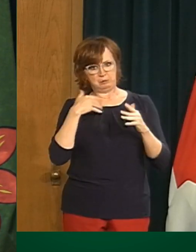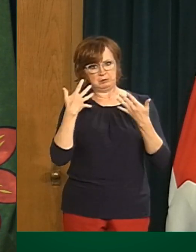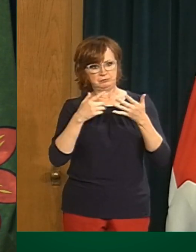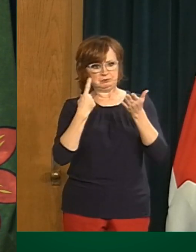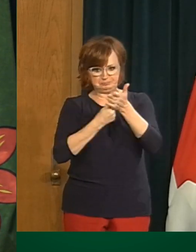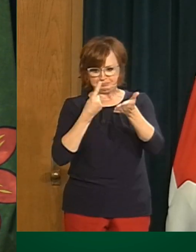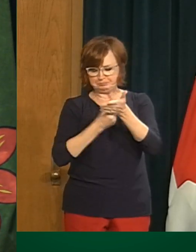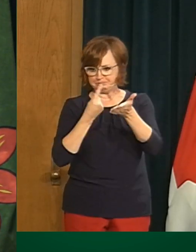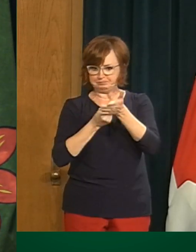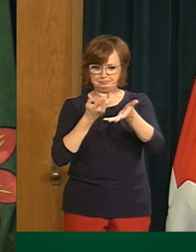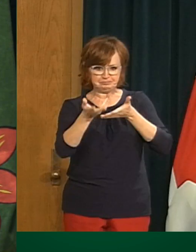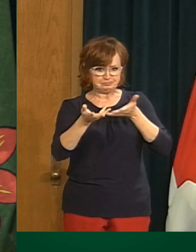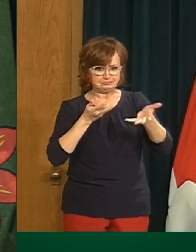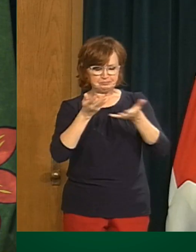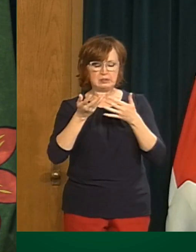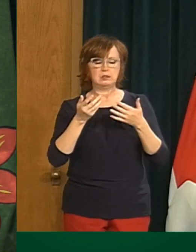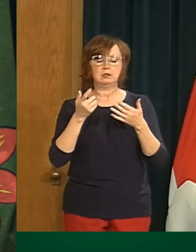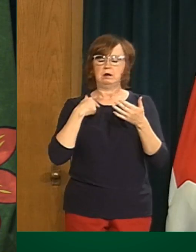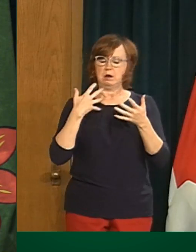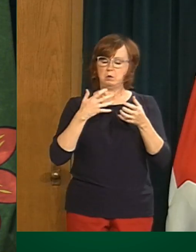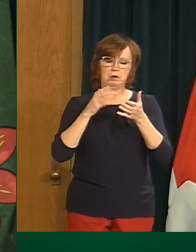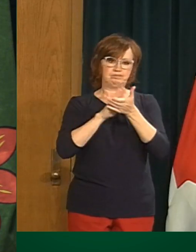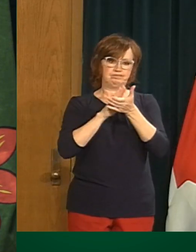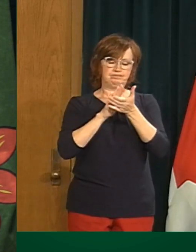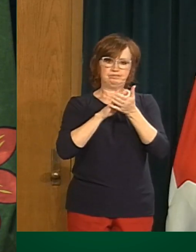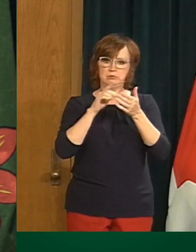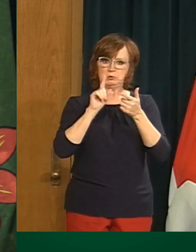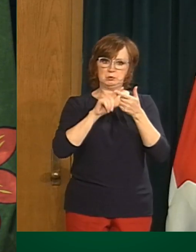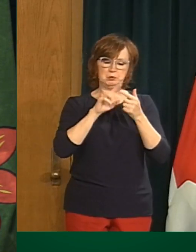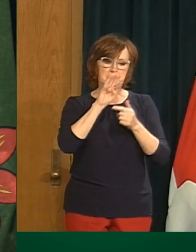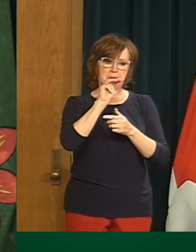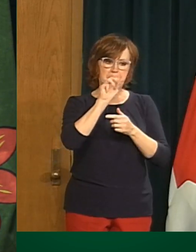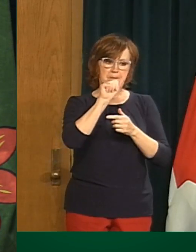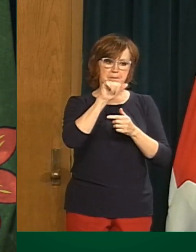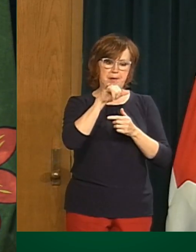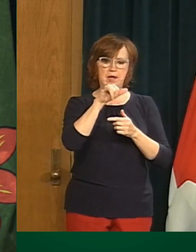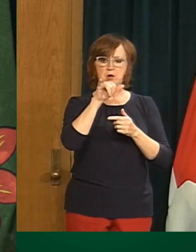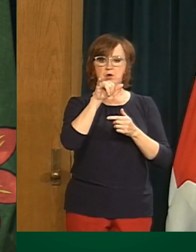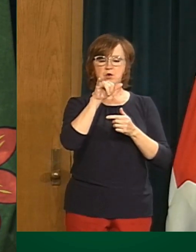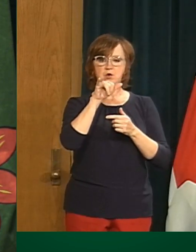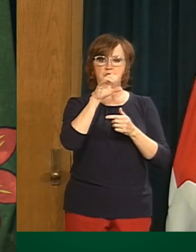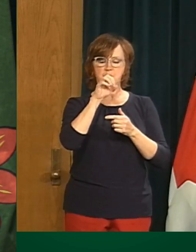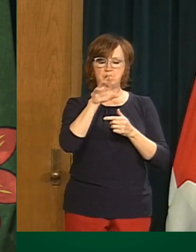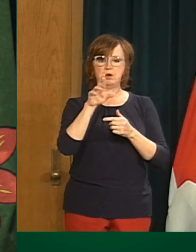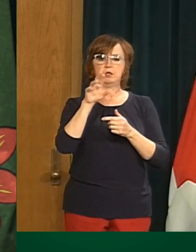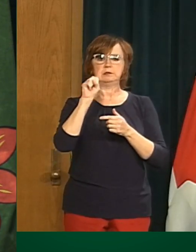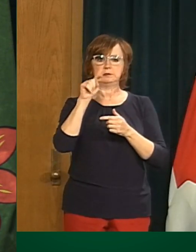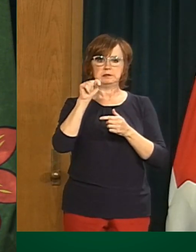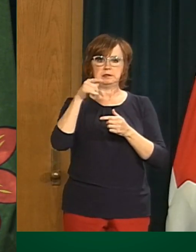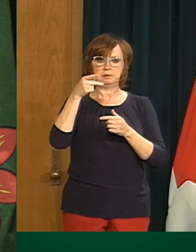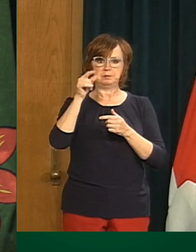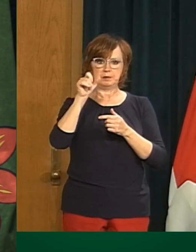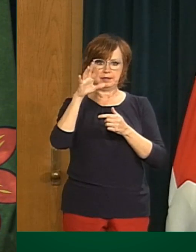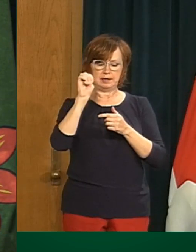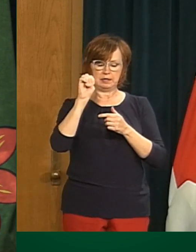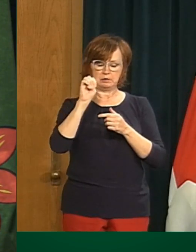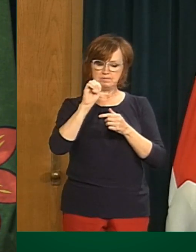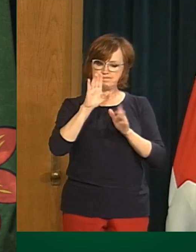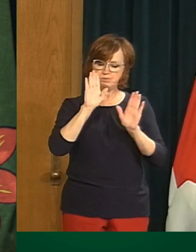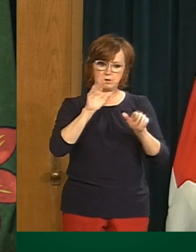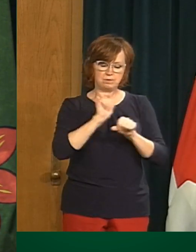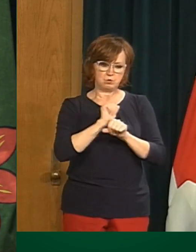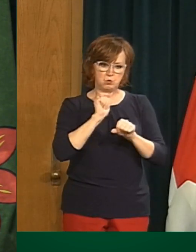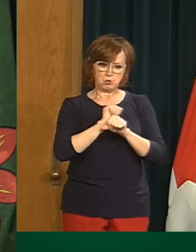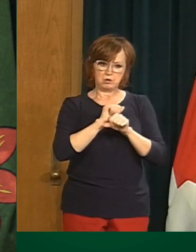commend Mayor Robert St. Pierre on the work that he is doing in leading the community of La Loche, and I thank him for